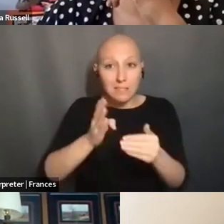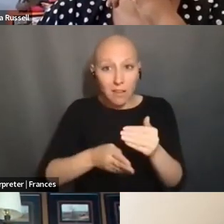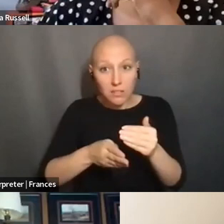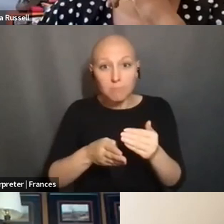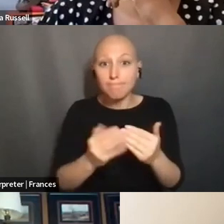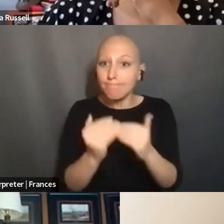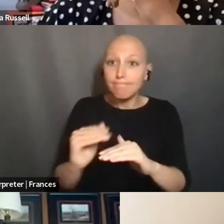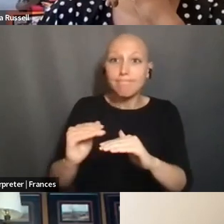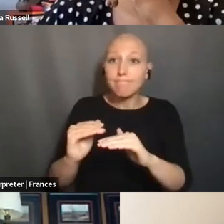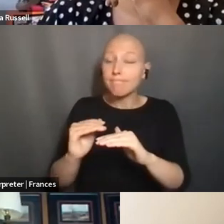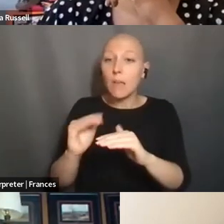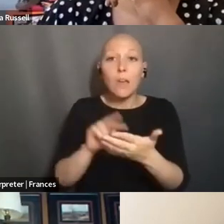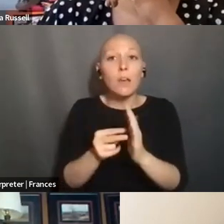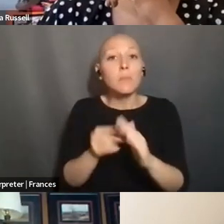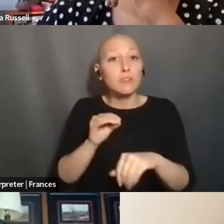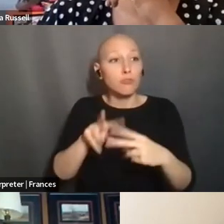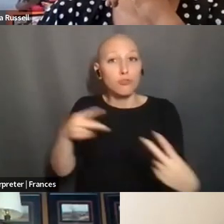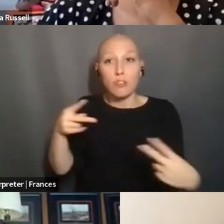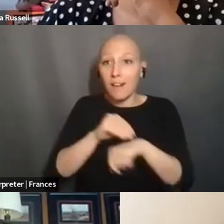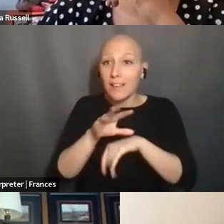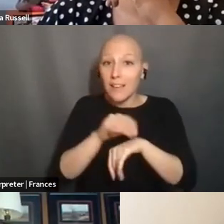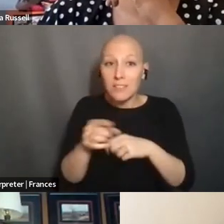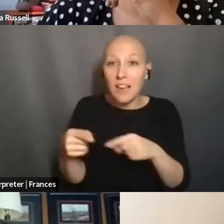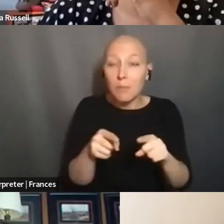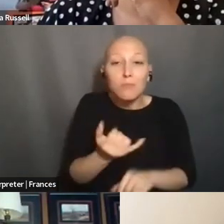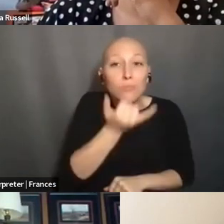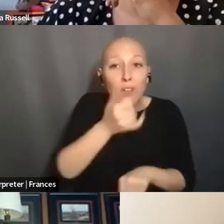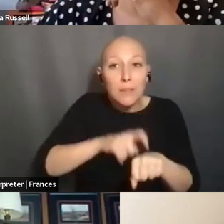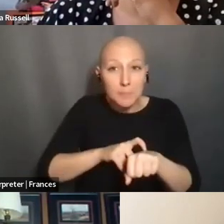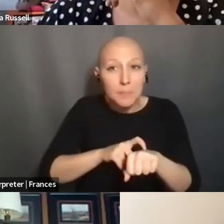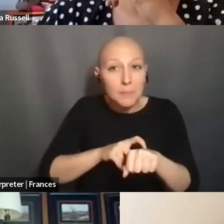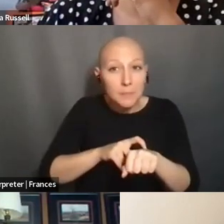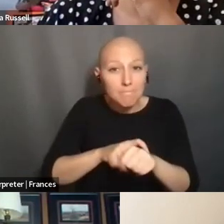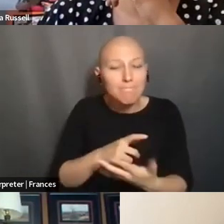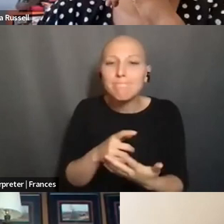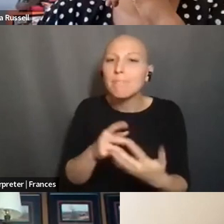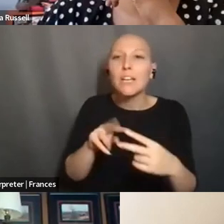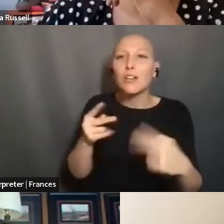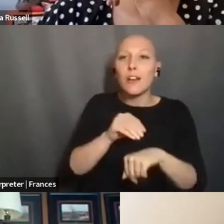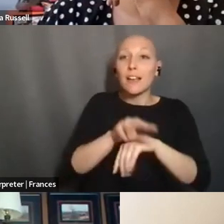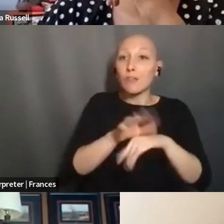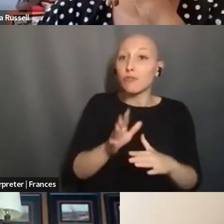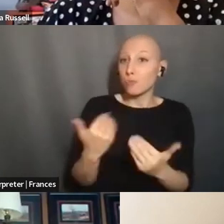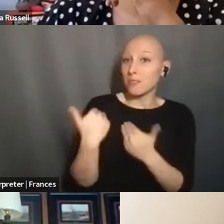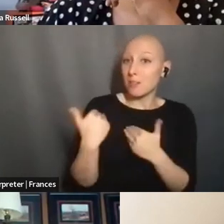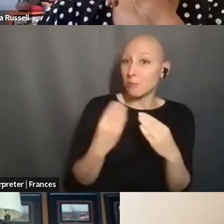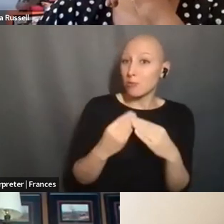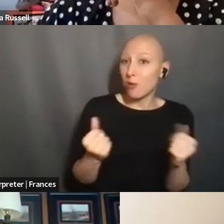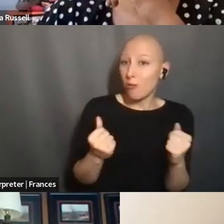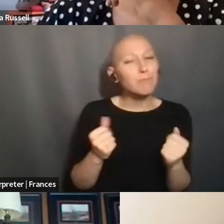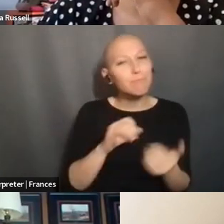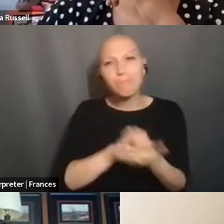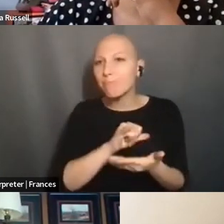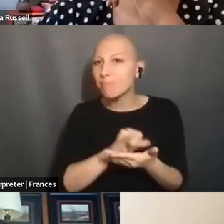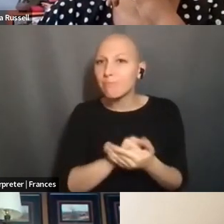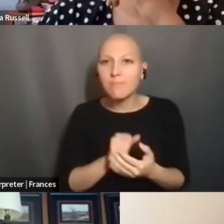at the wrong time, genetic counselors cannot be expected to solve that problem, just like individual families cannot be expected